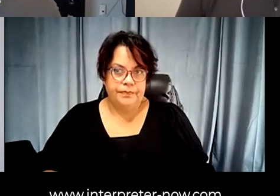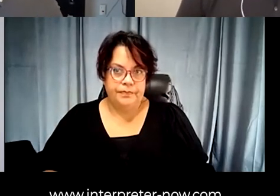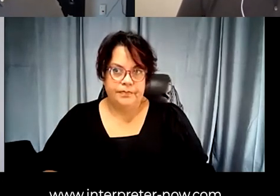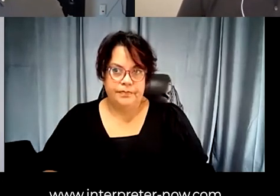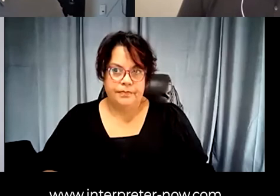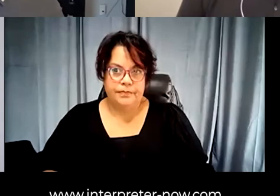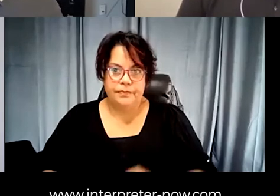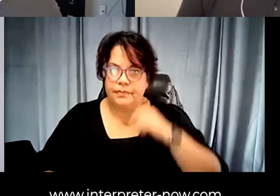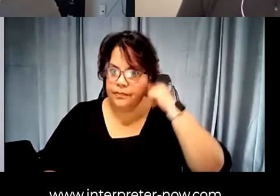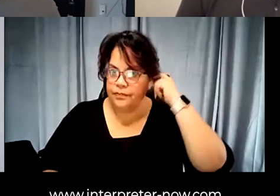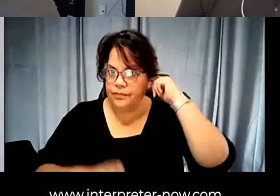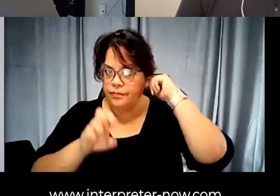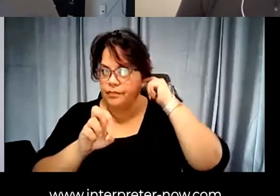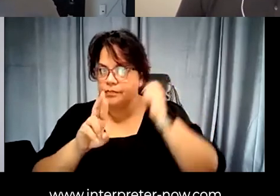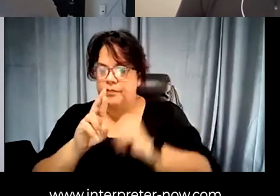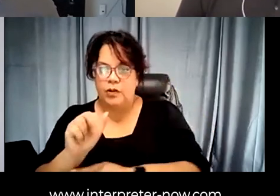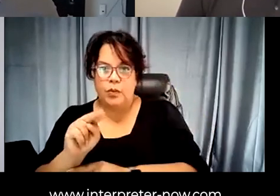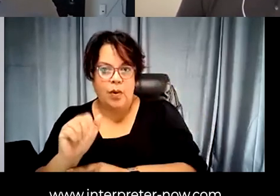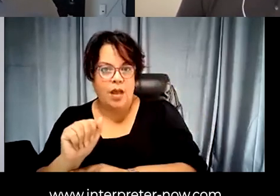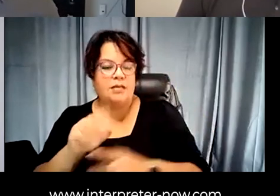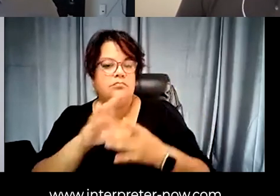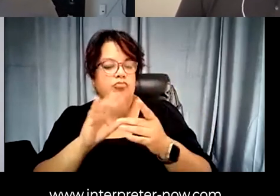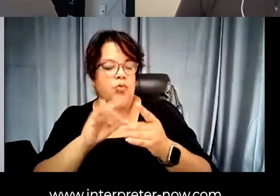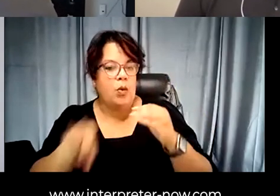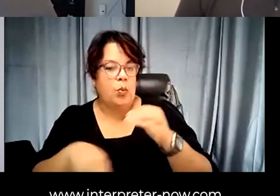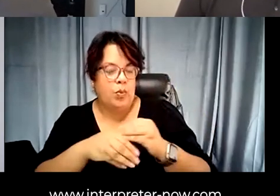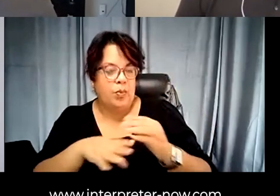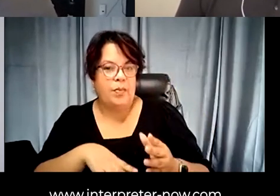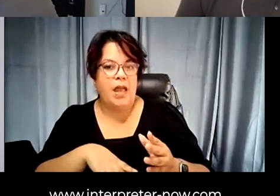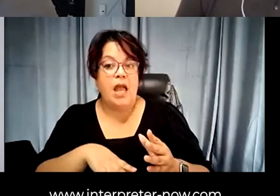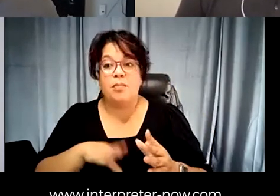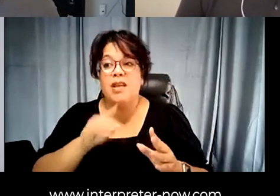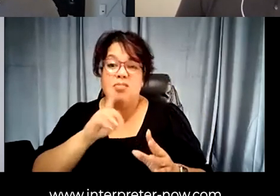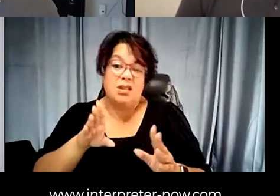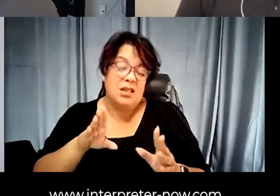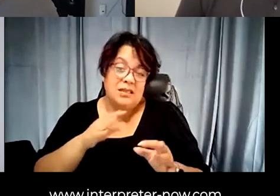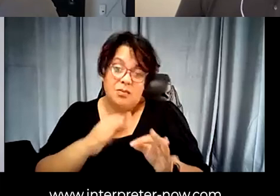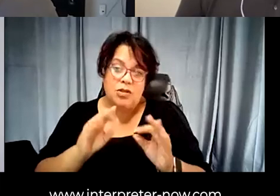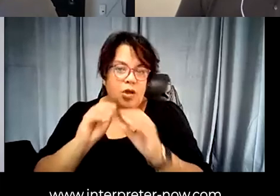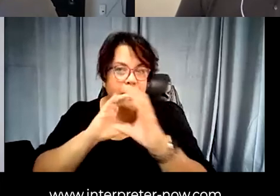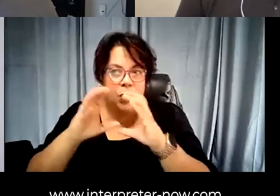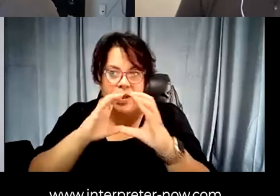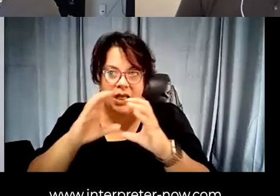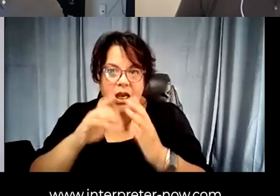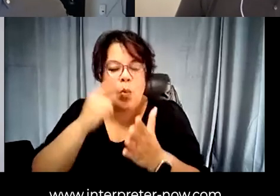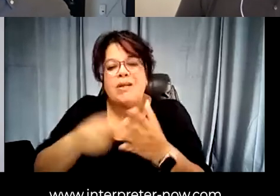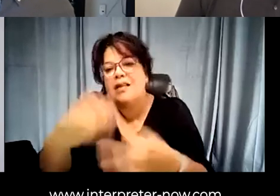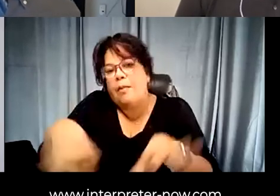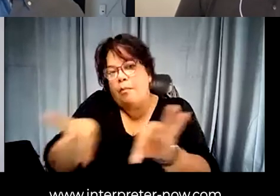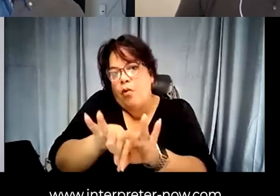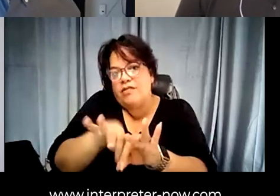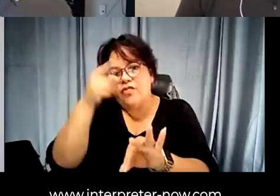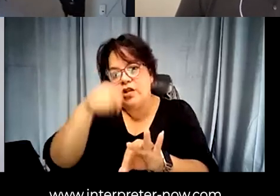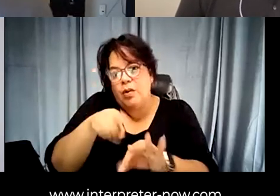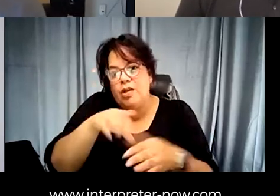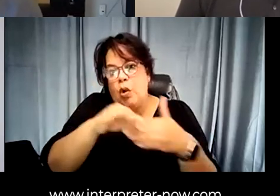Yeah. I just want to add one thing on that. It could even be as much as communicating what like is important to you and your leadership team